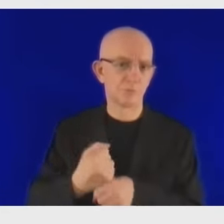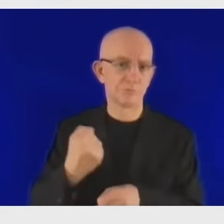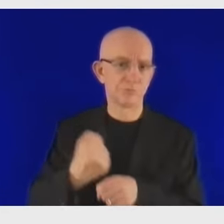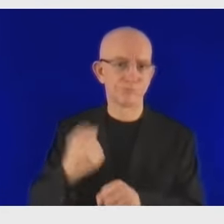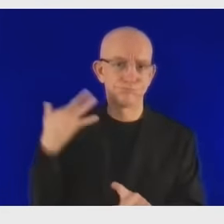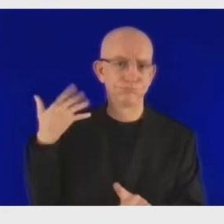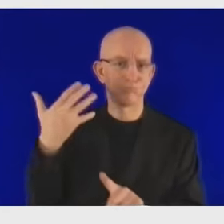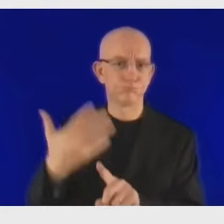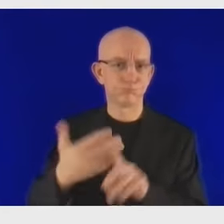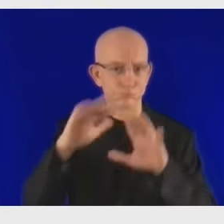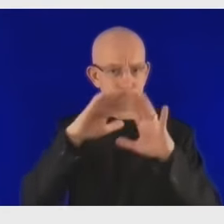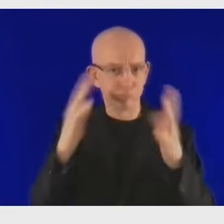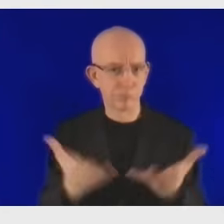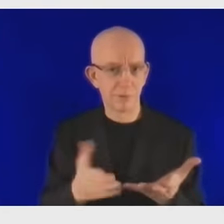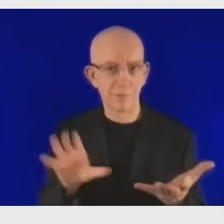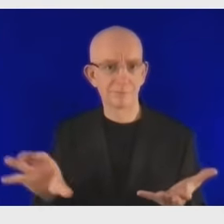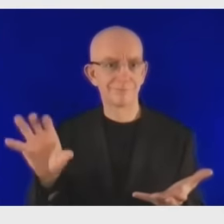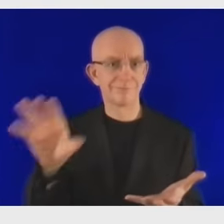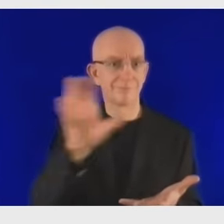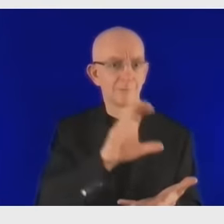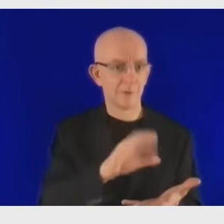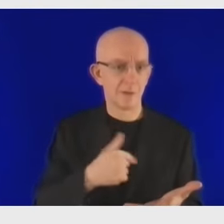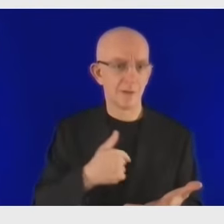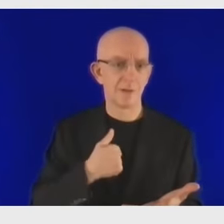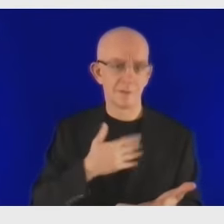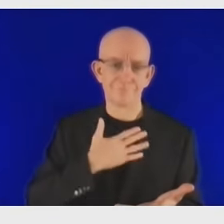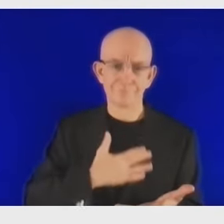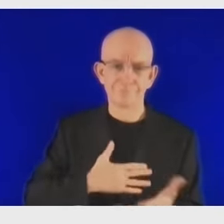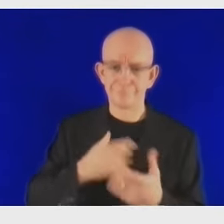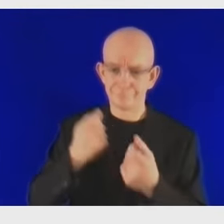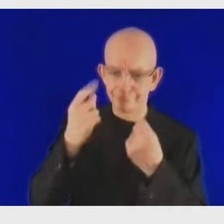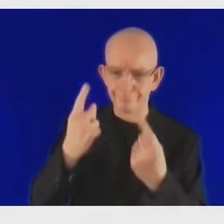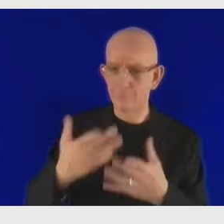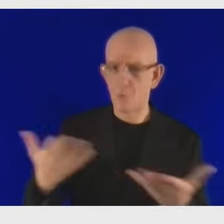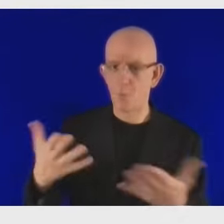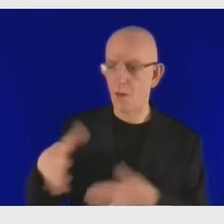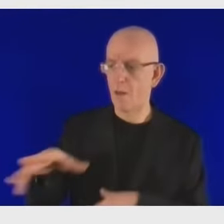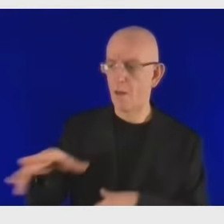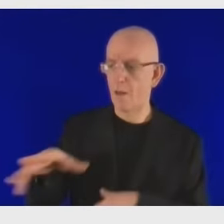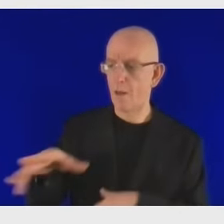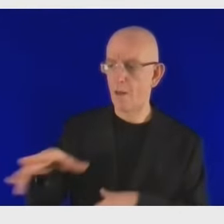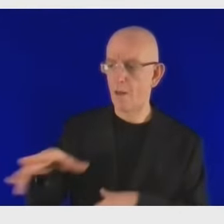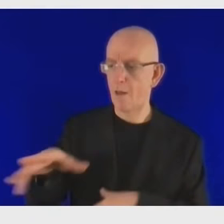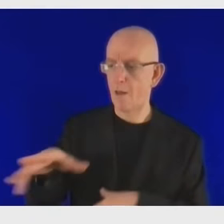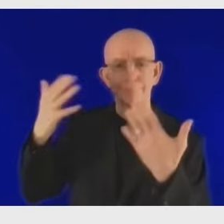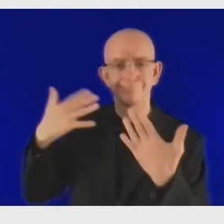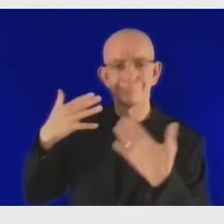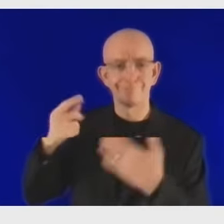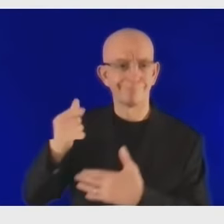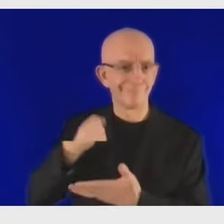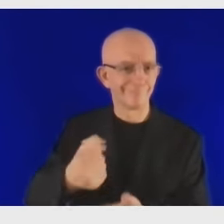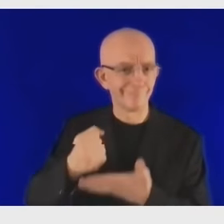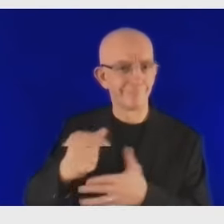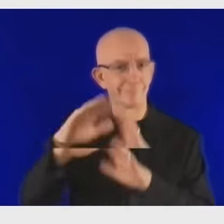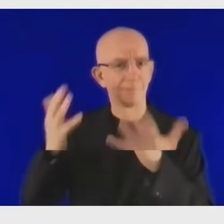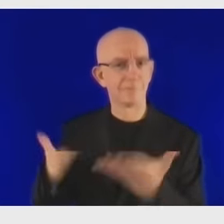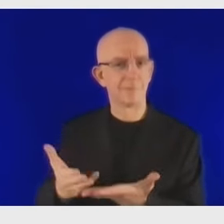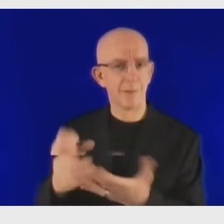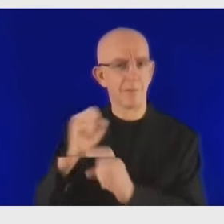and perhaps what are some of the ways we can start to see that it filters down a lot more evenly to communities. So over to you,